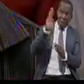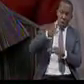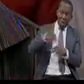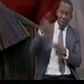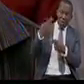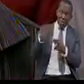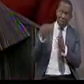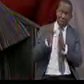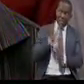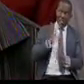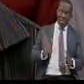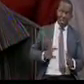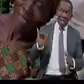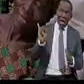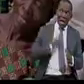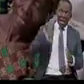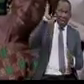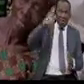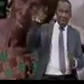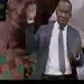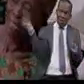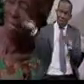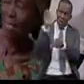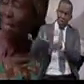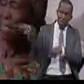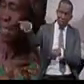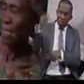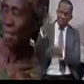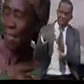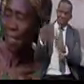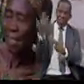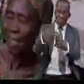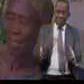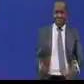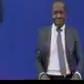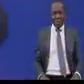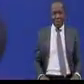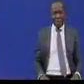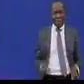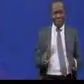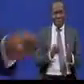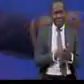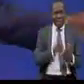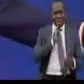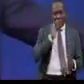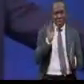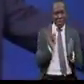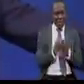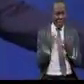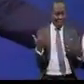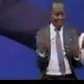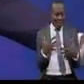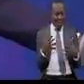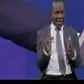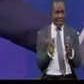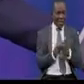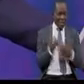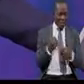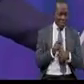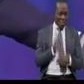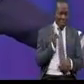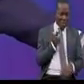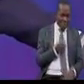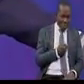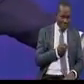It's the fear that we had of that man, of that woman. It's our own fear